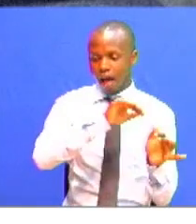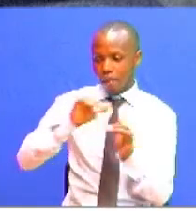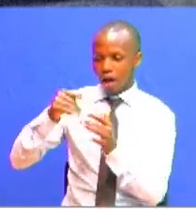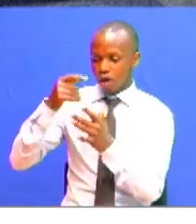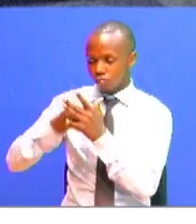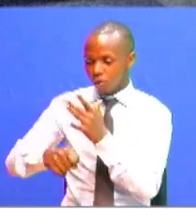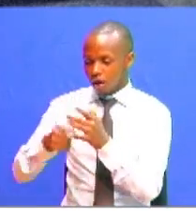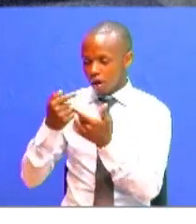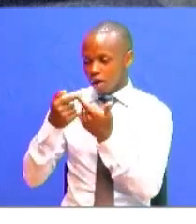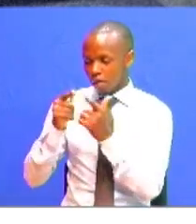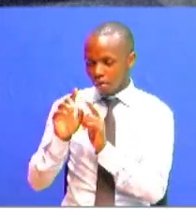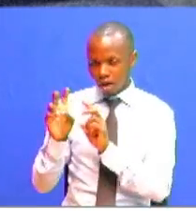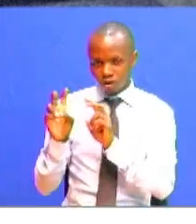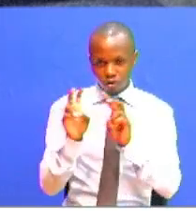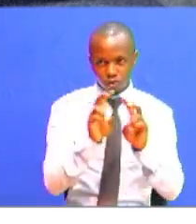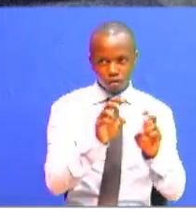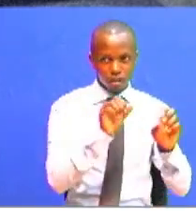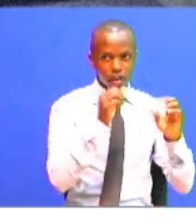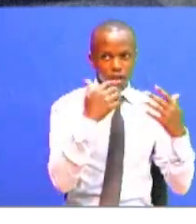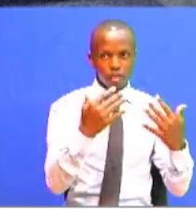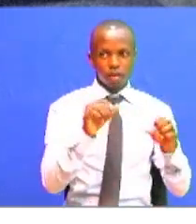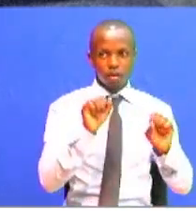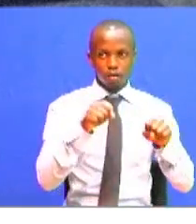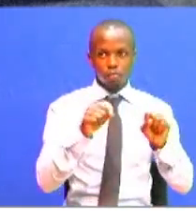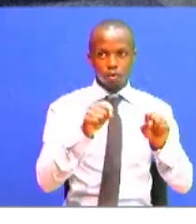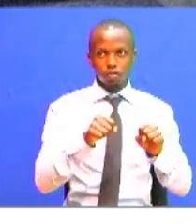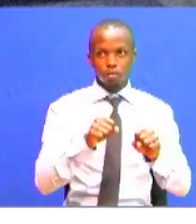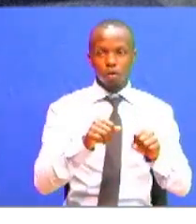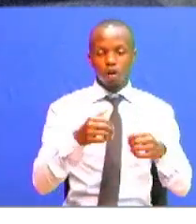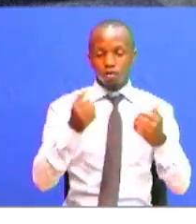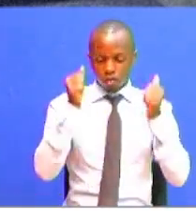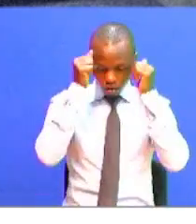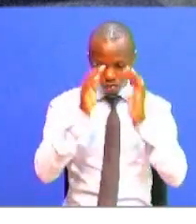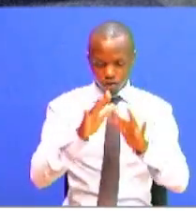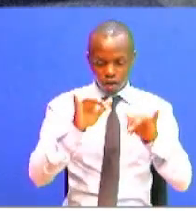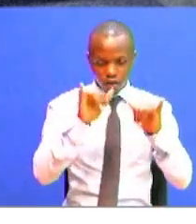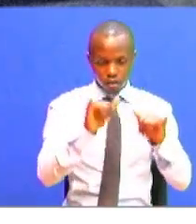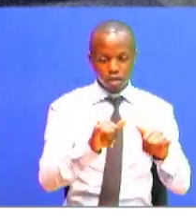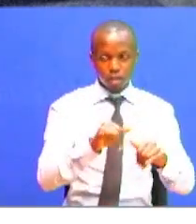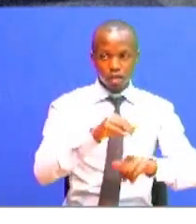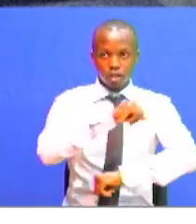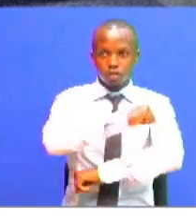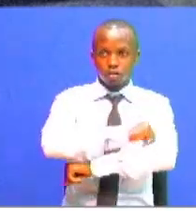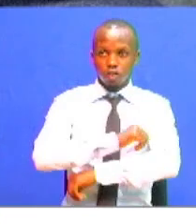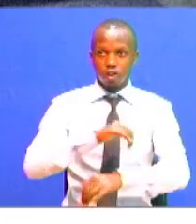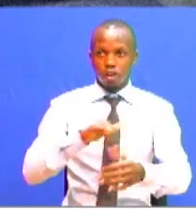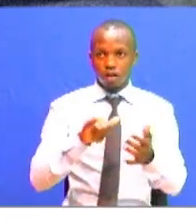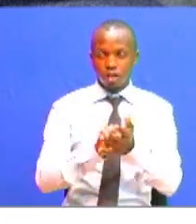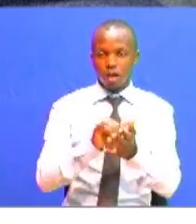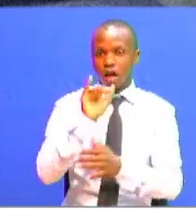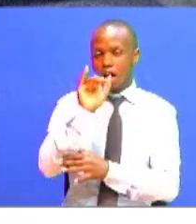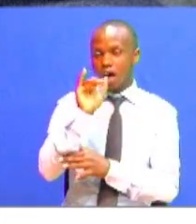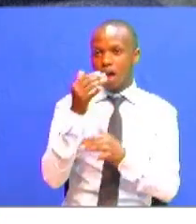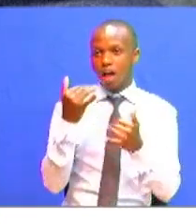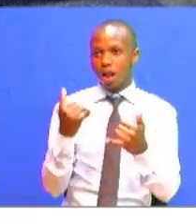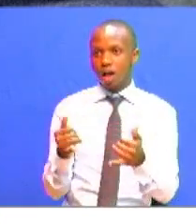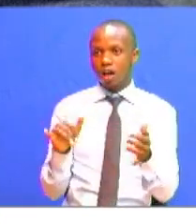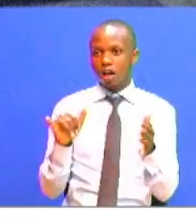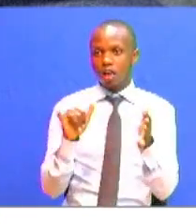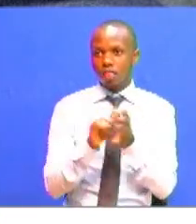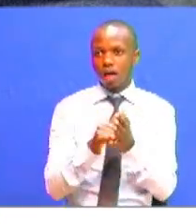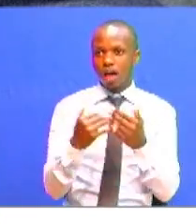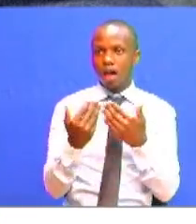at things that will enable these children to stay at school. So, Bwana Chair, hapo naomba, hiyo mkati